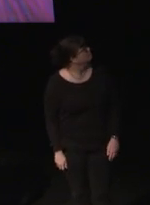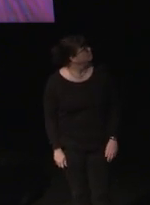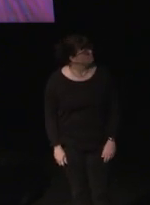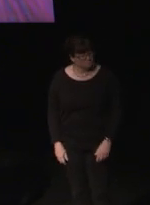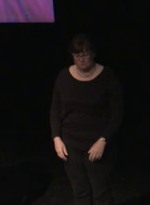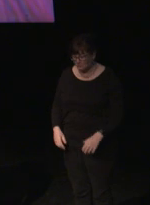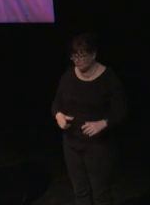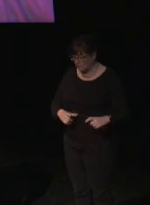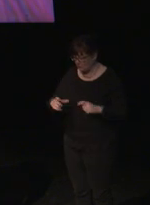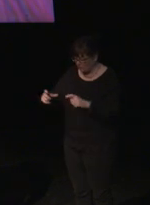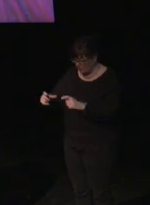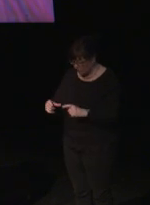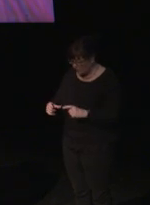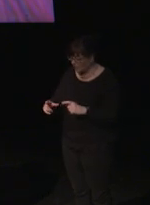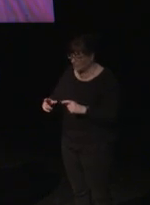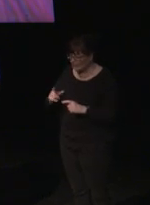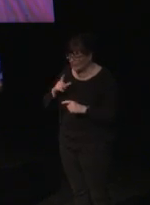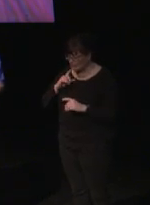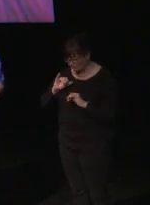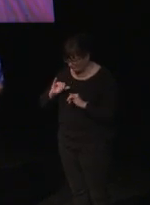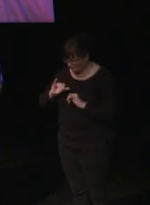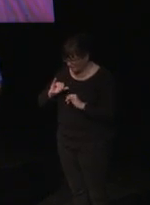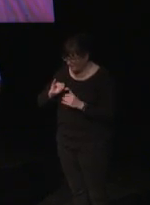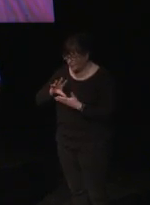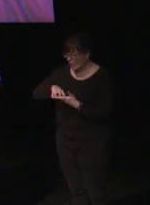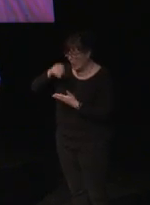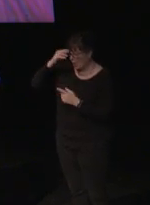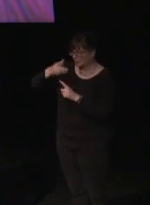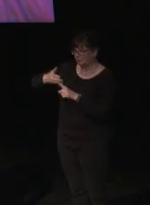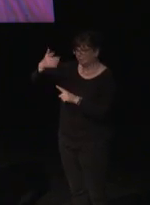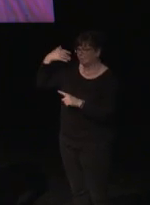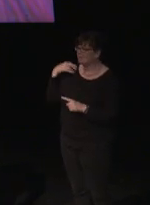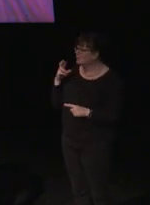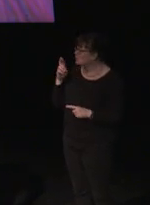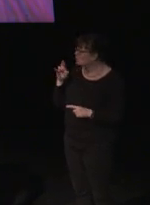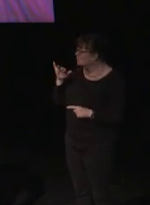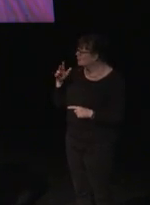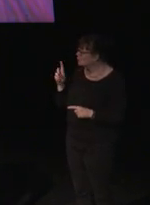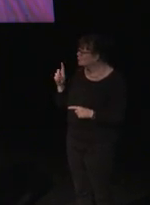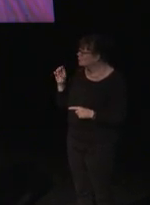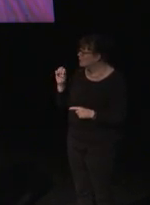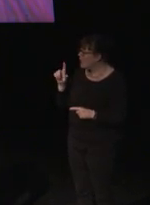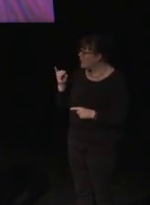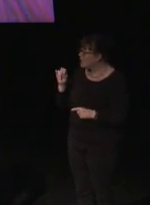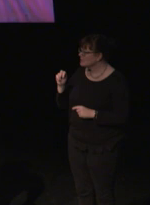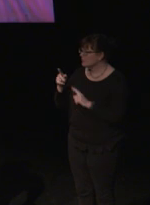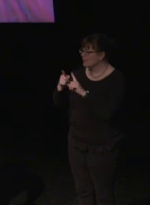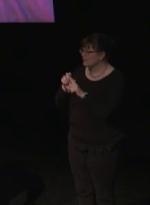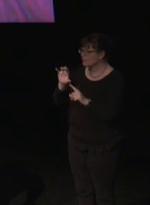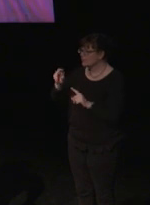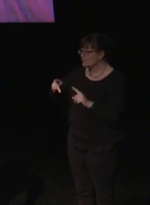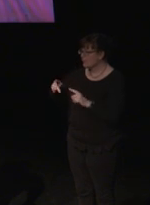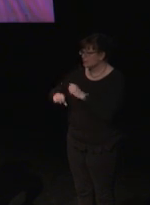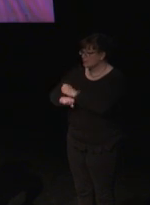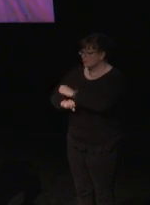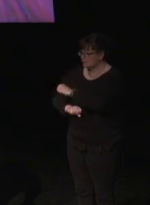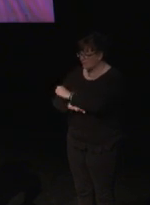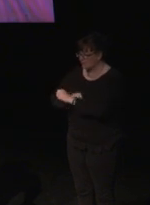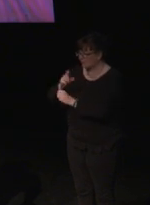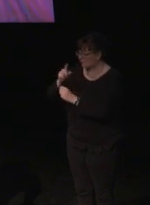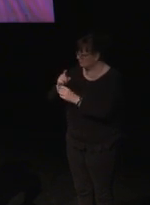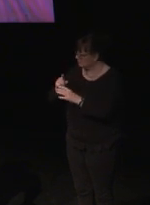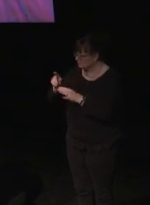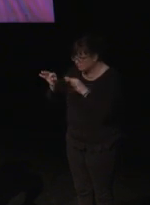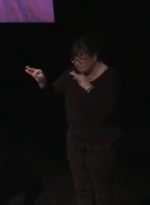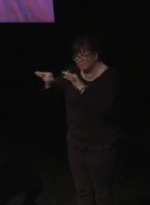One of the things that we learned early on as well, Richard Ellenson from the Cerebral Palsy Foundation really drilled this home, and we talked with Aaron